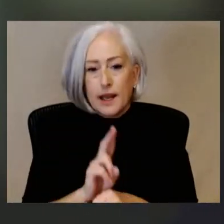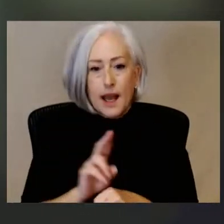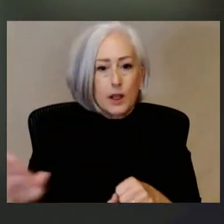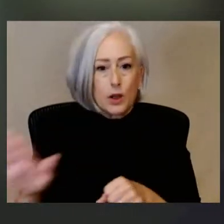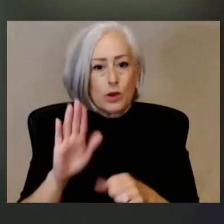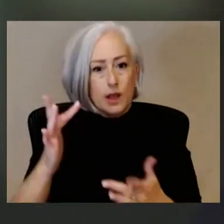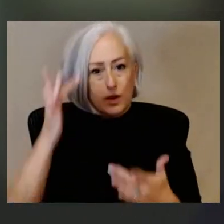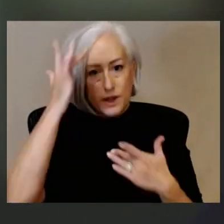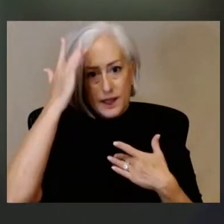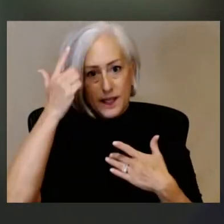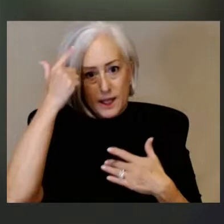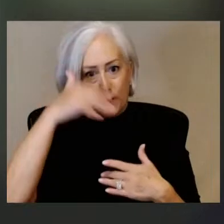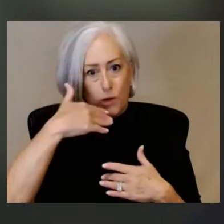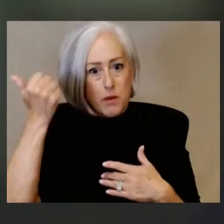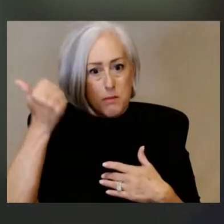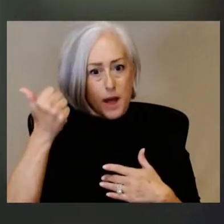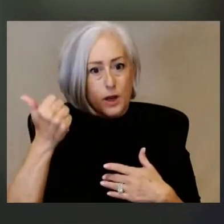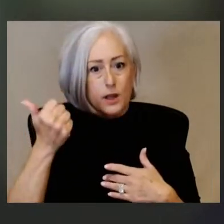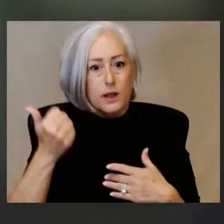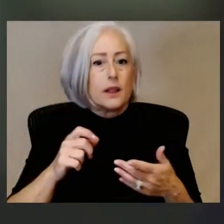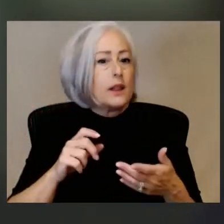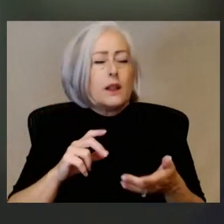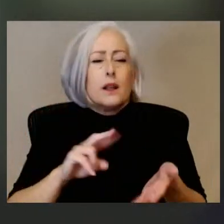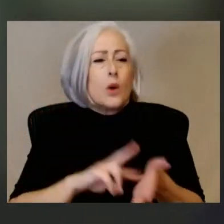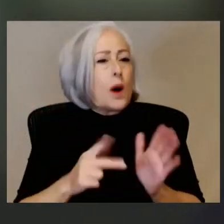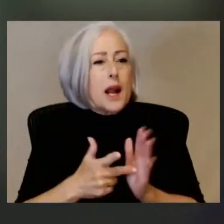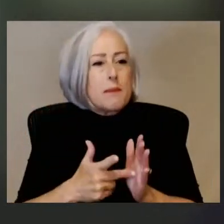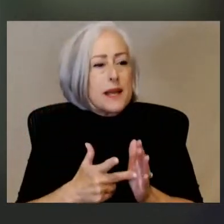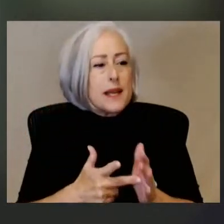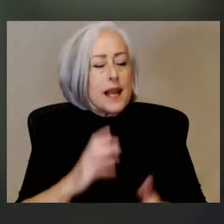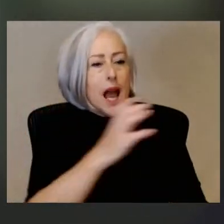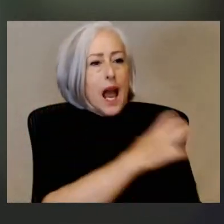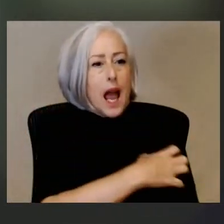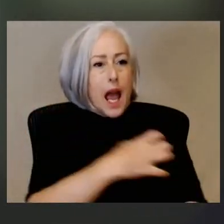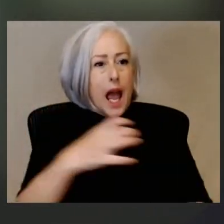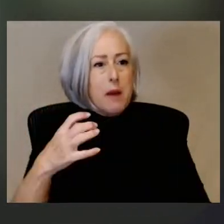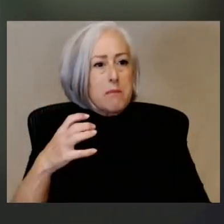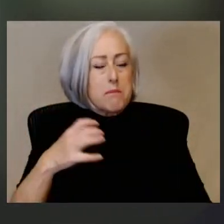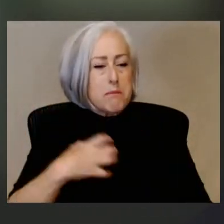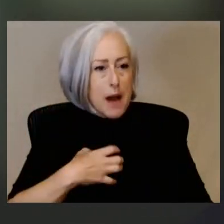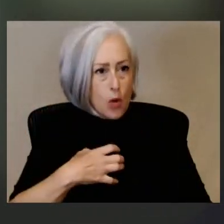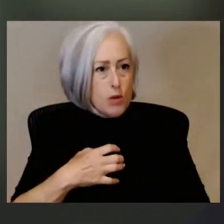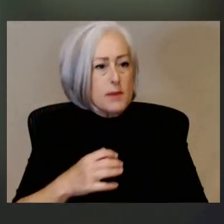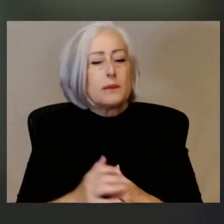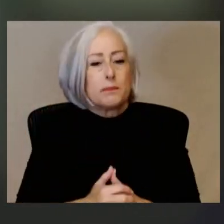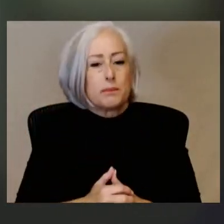good. What I'm talking about, right, is empowerment theories,